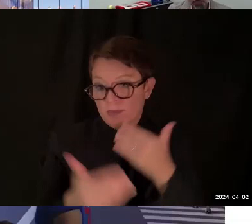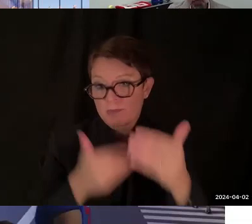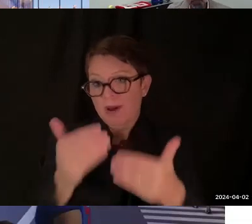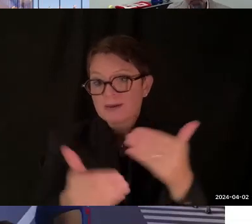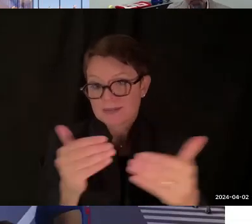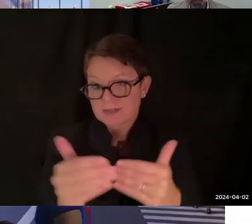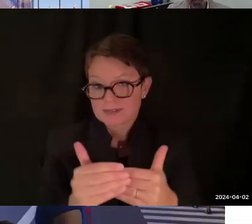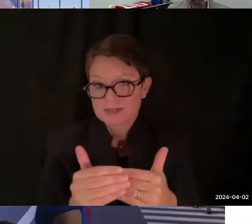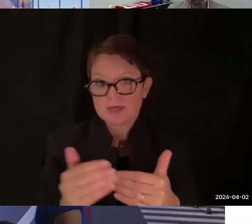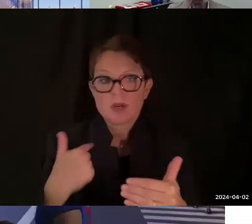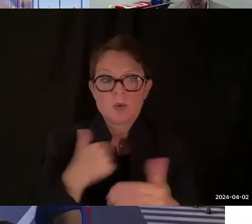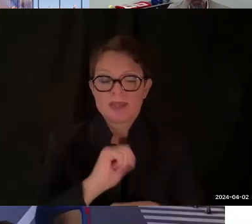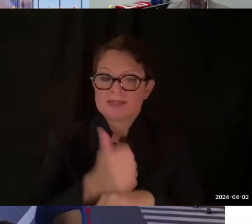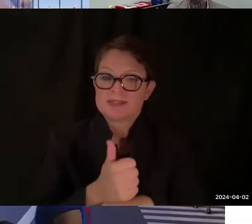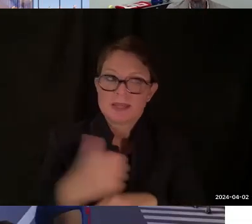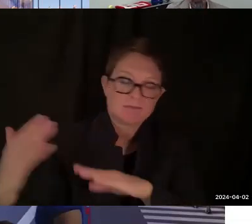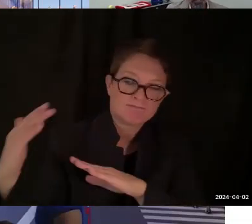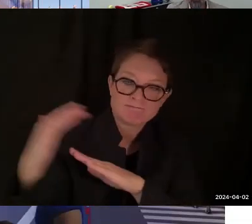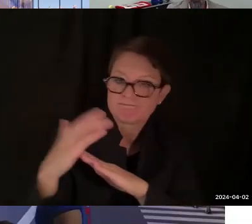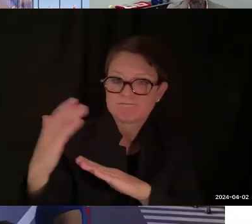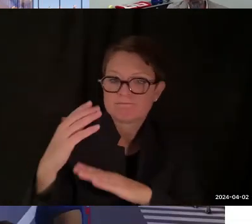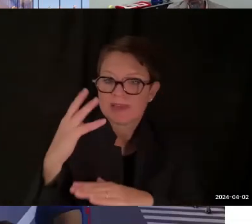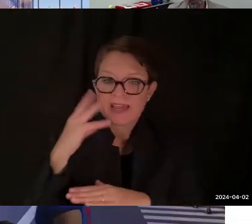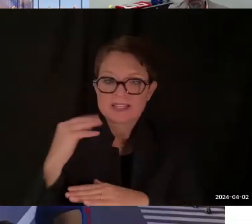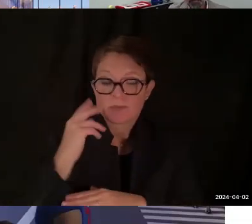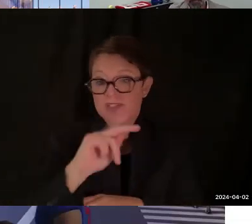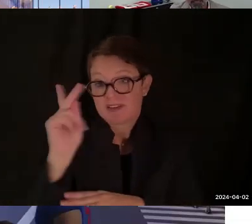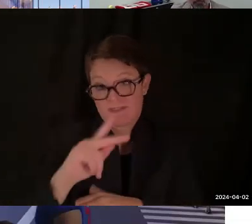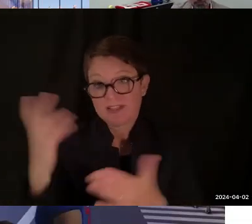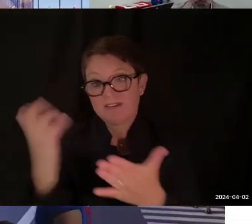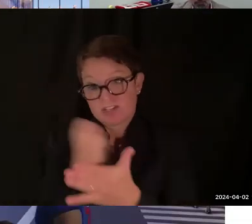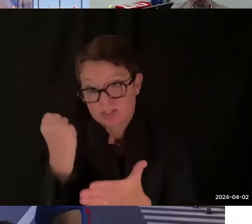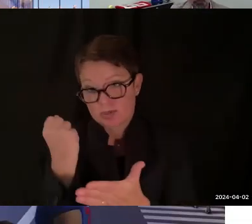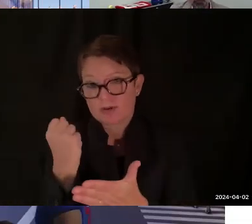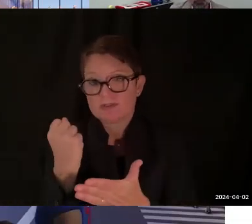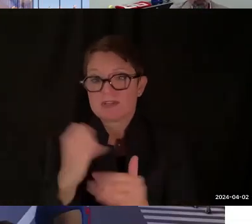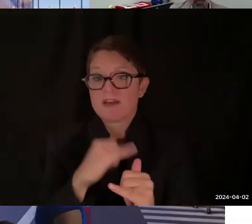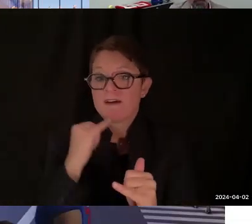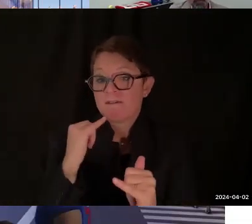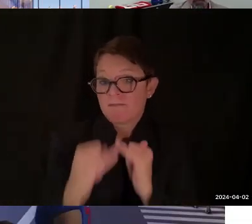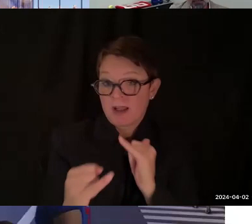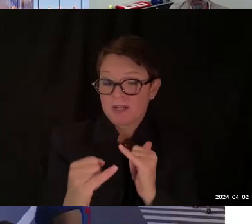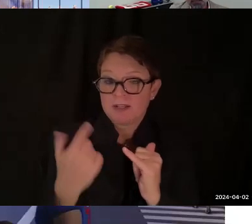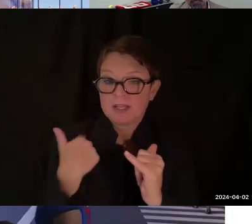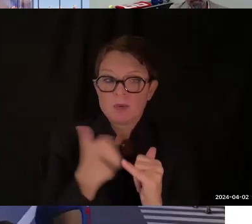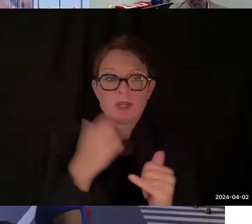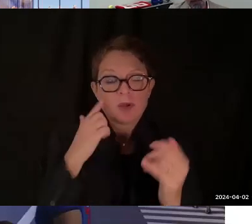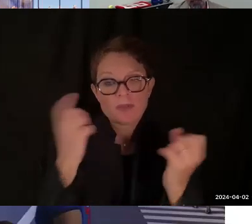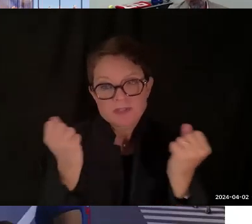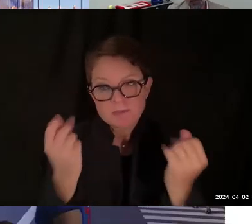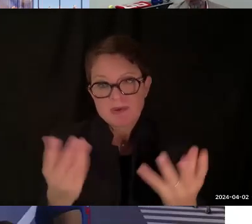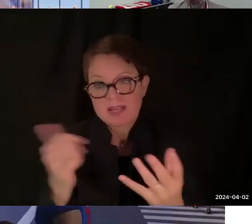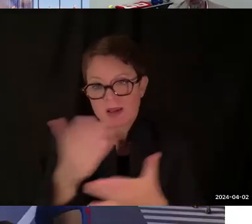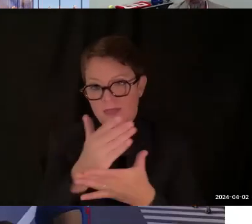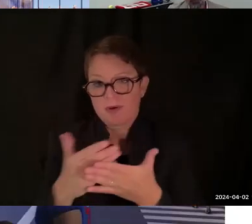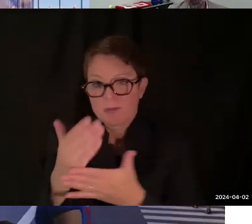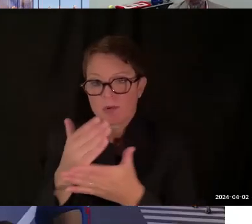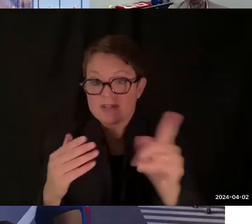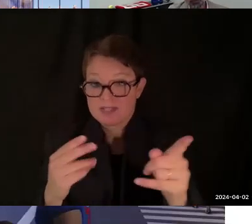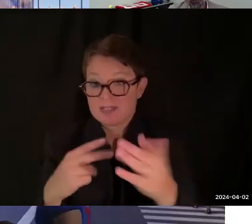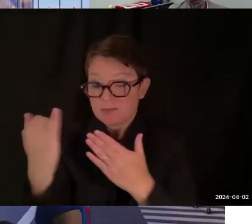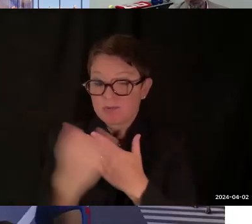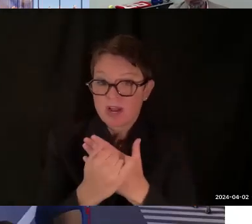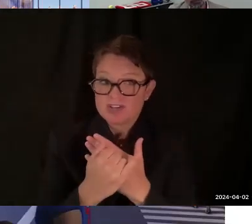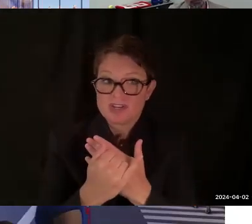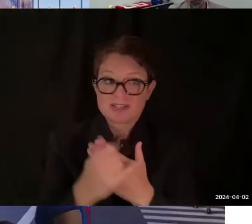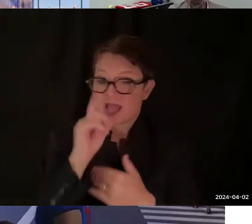process so we can create a world-class experience that Philadelphia deserves. Finally, we know that there are lots of other components about this project